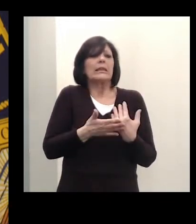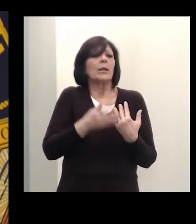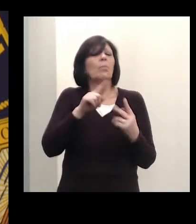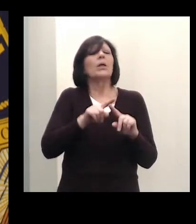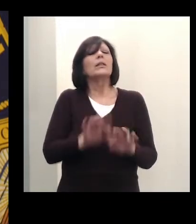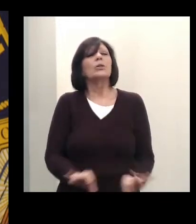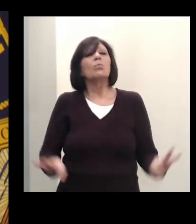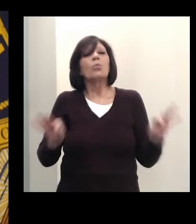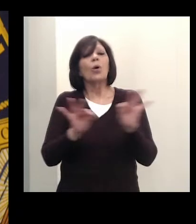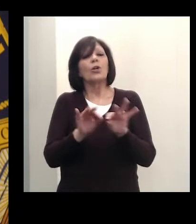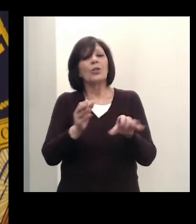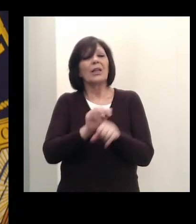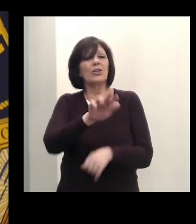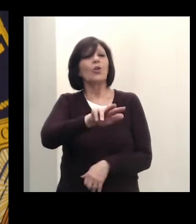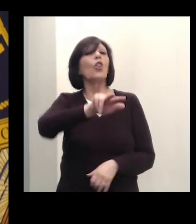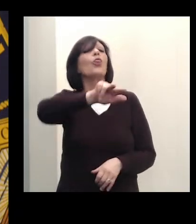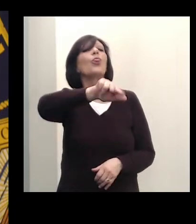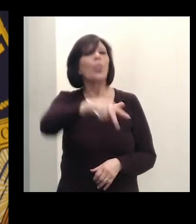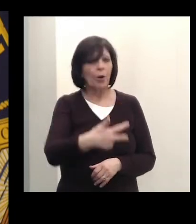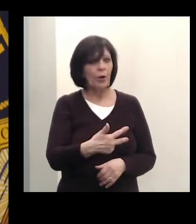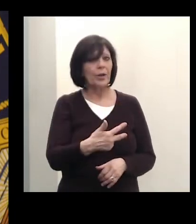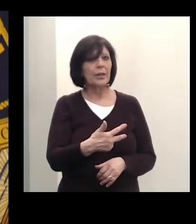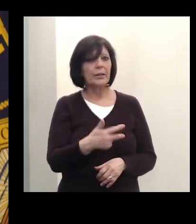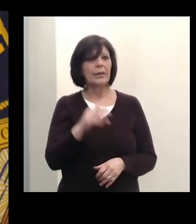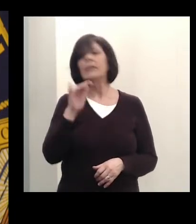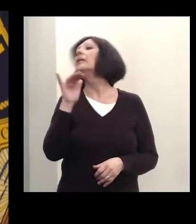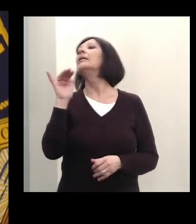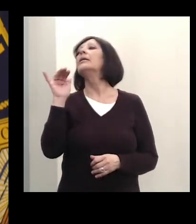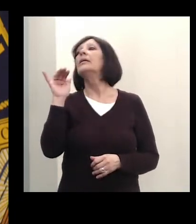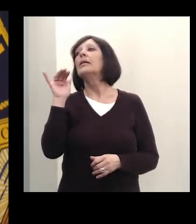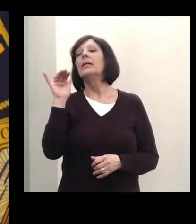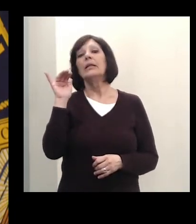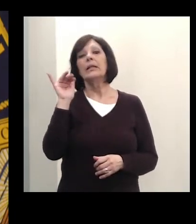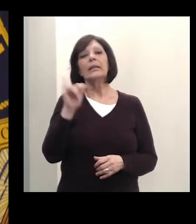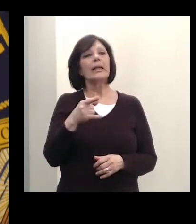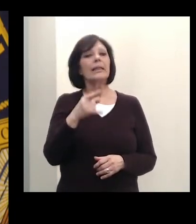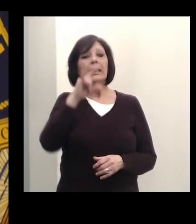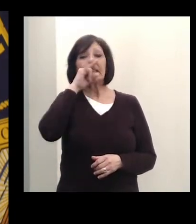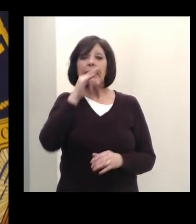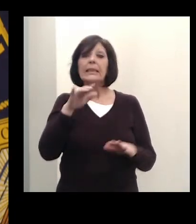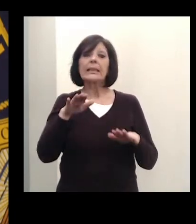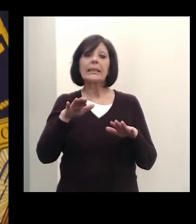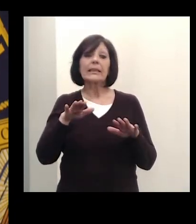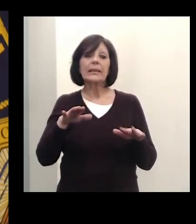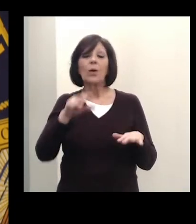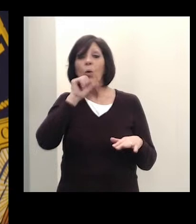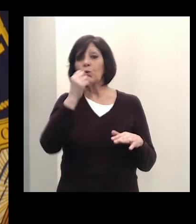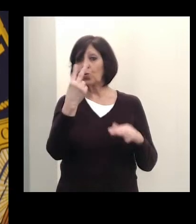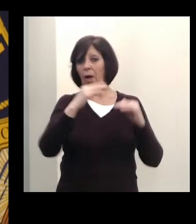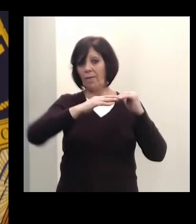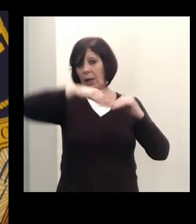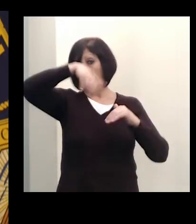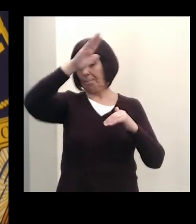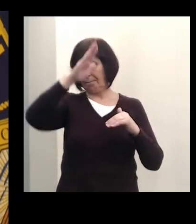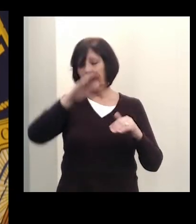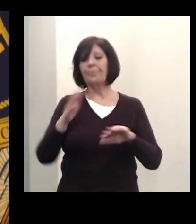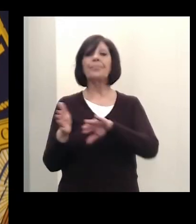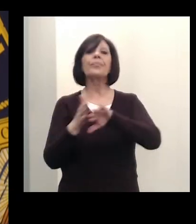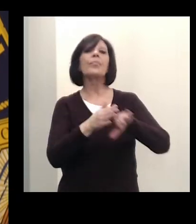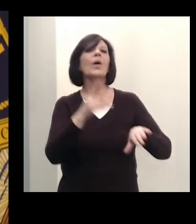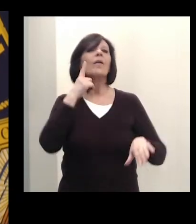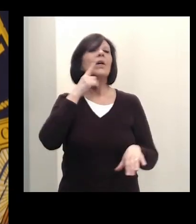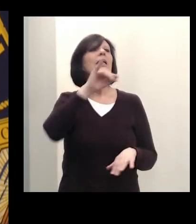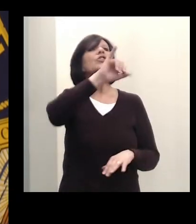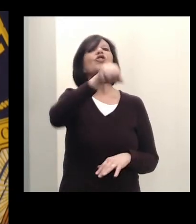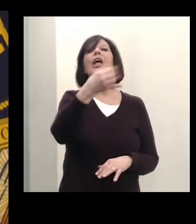that you get that booster dose, and that's and that's kids all 12 and up. So for the Johnson & Johnson,